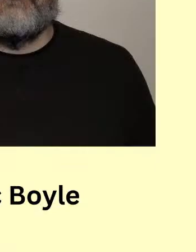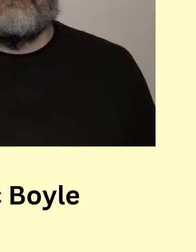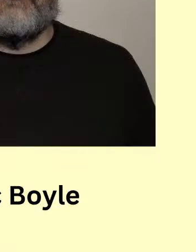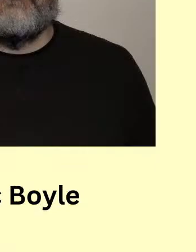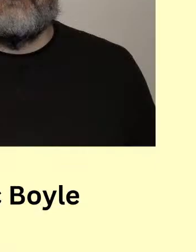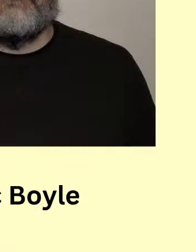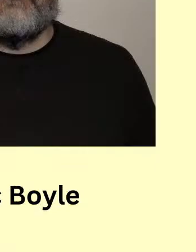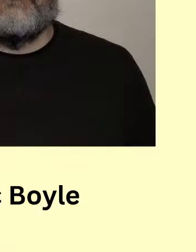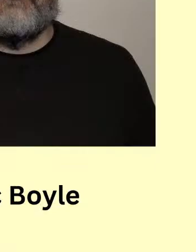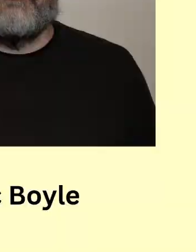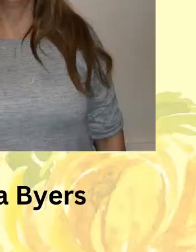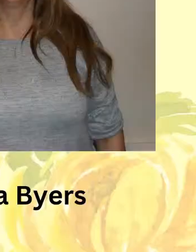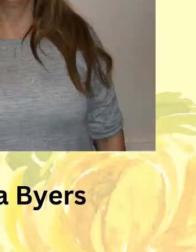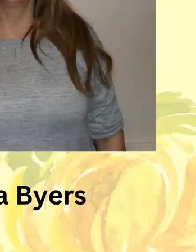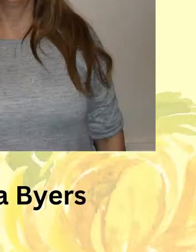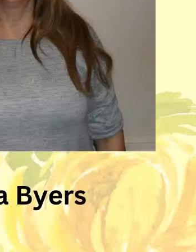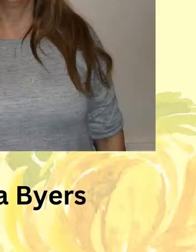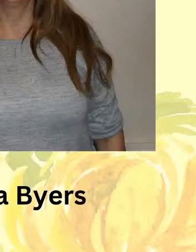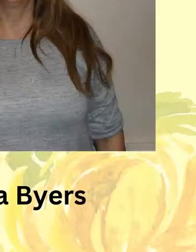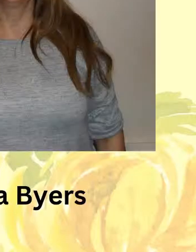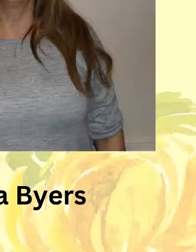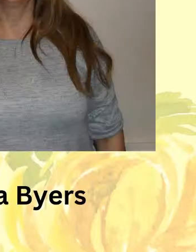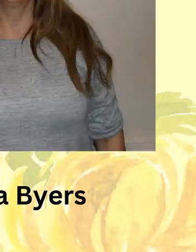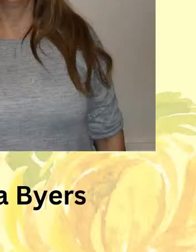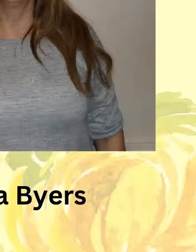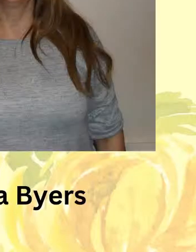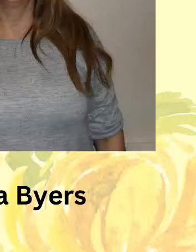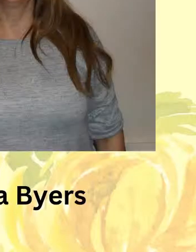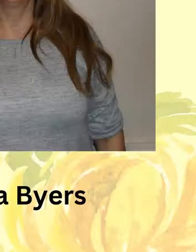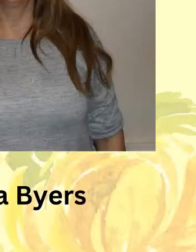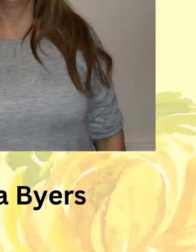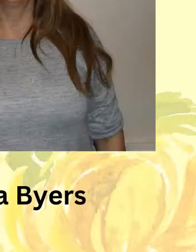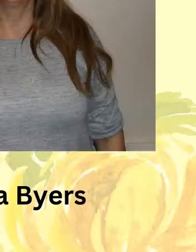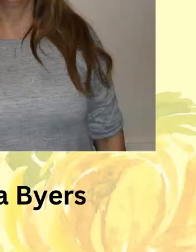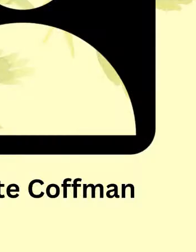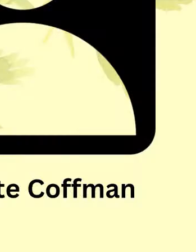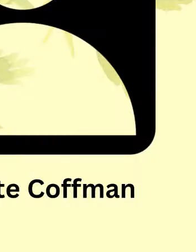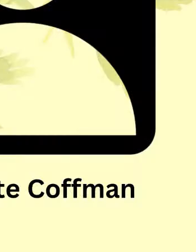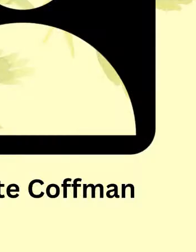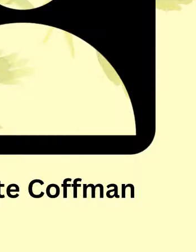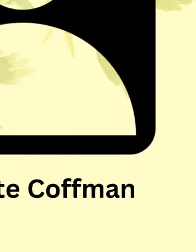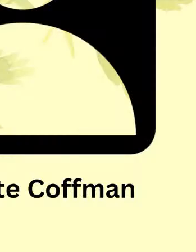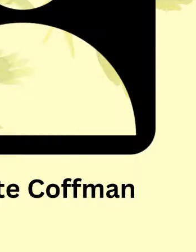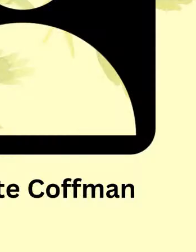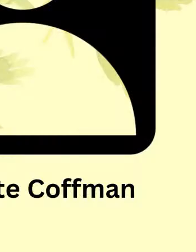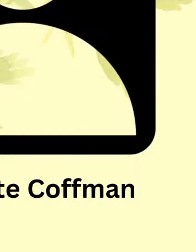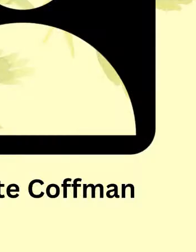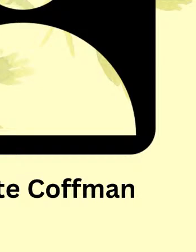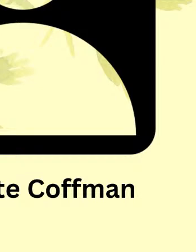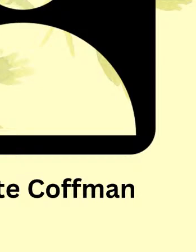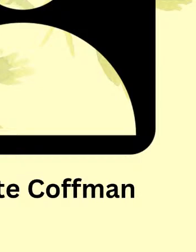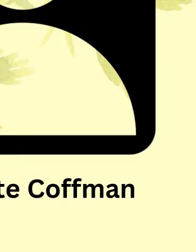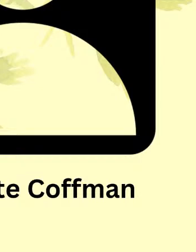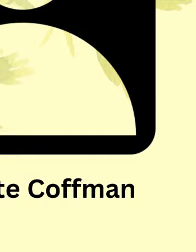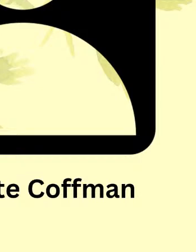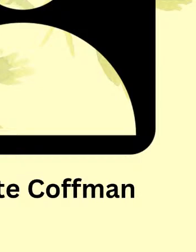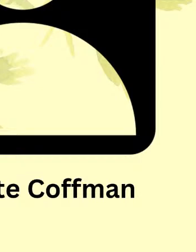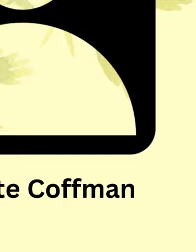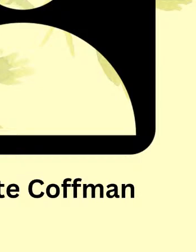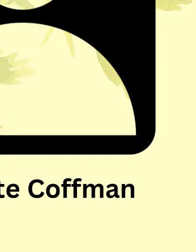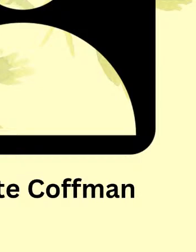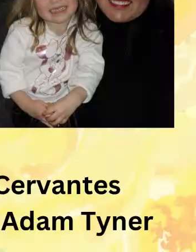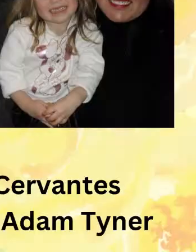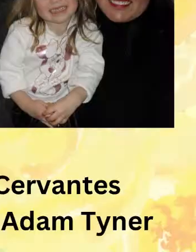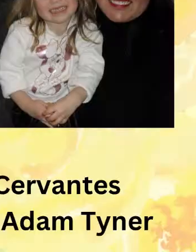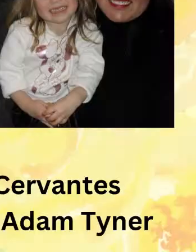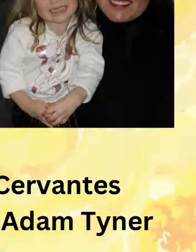walk with head held high. May your heart praise earth and sky. May you